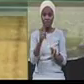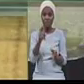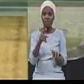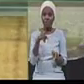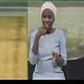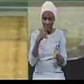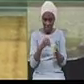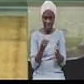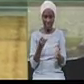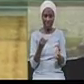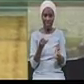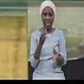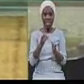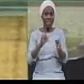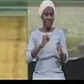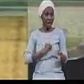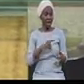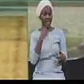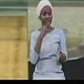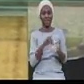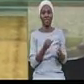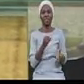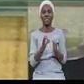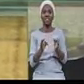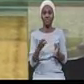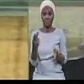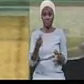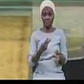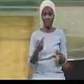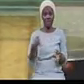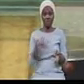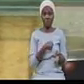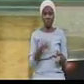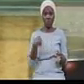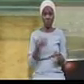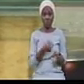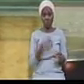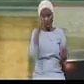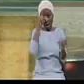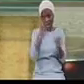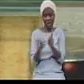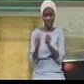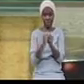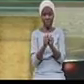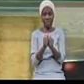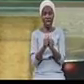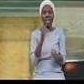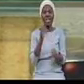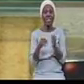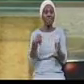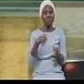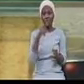say it, if we agree together, if we say it in the church, if we